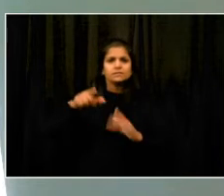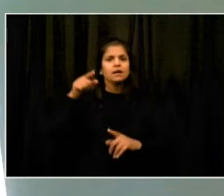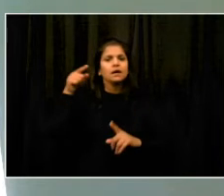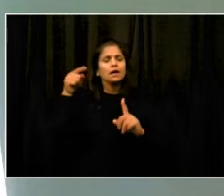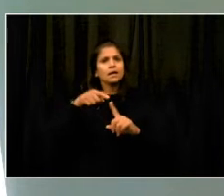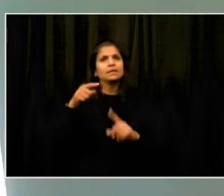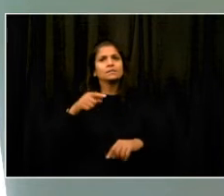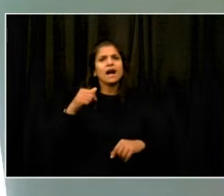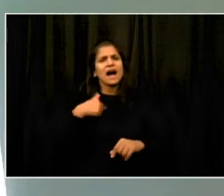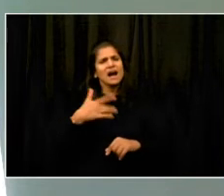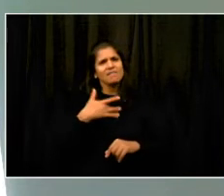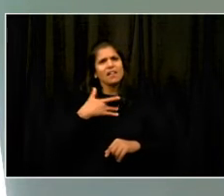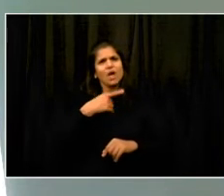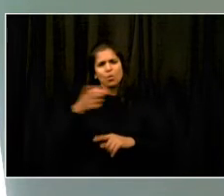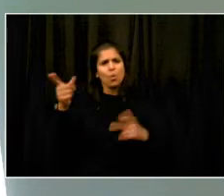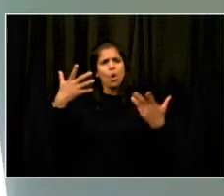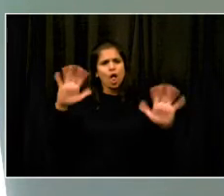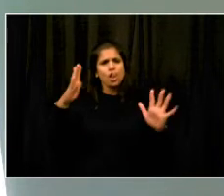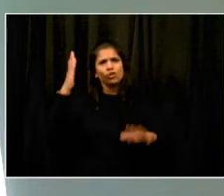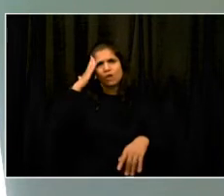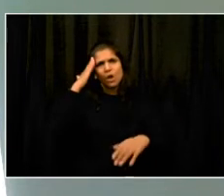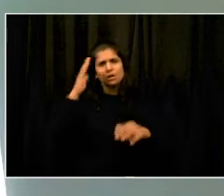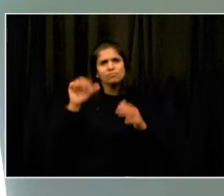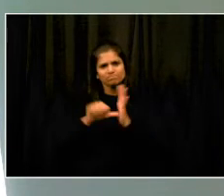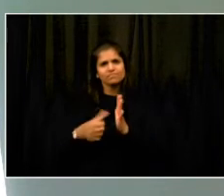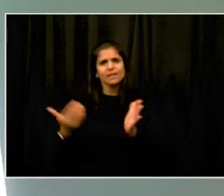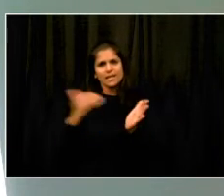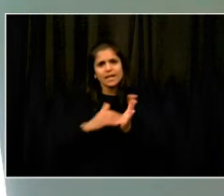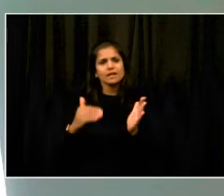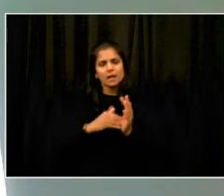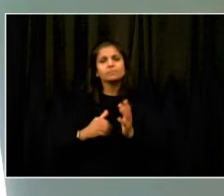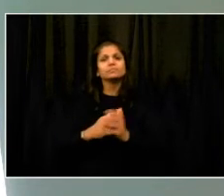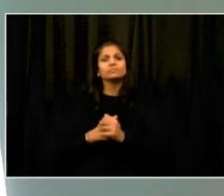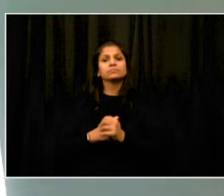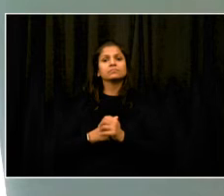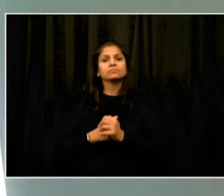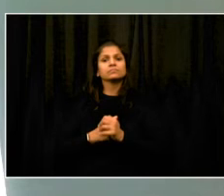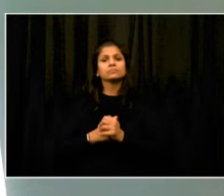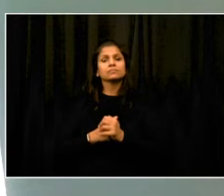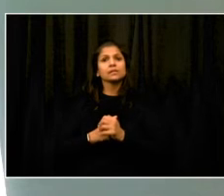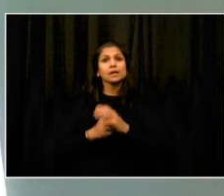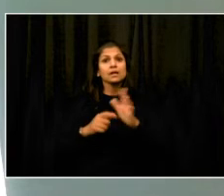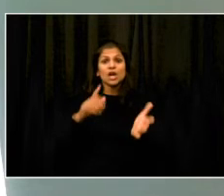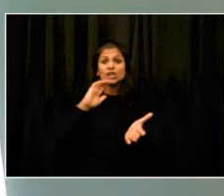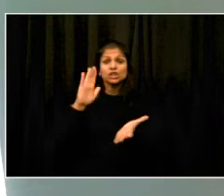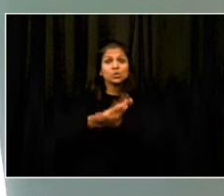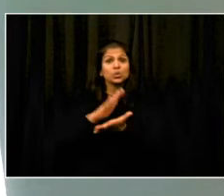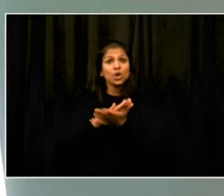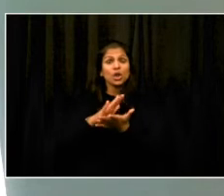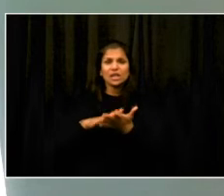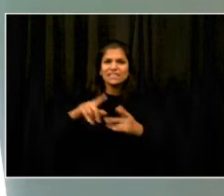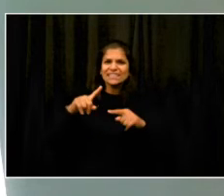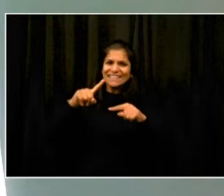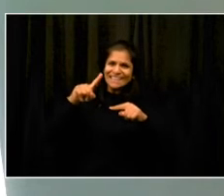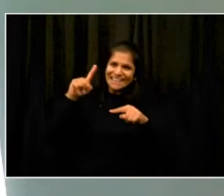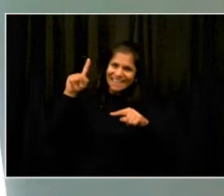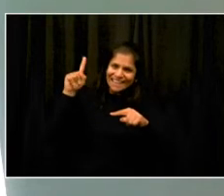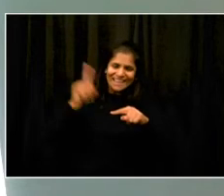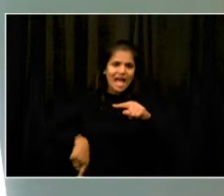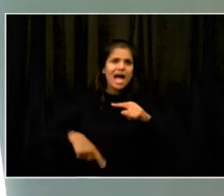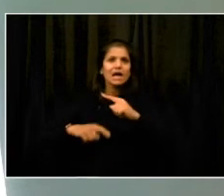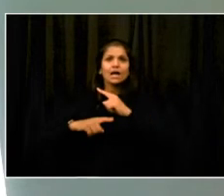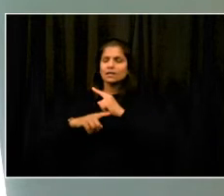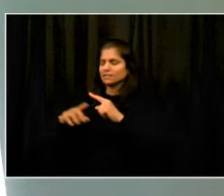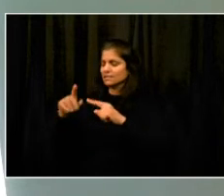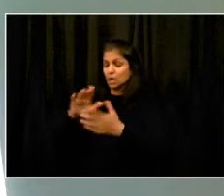is that the schools can't prevent people from getting infected outside the school. So if it's a